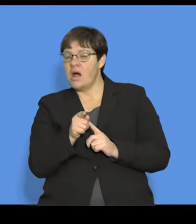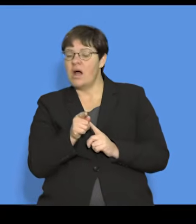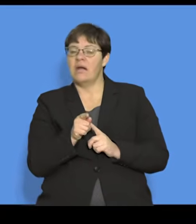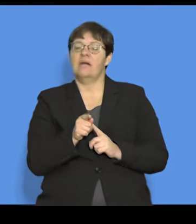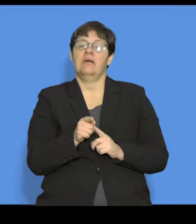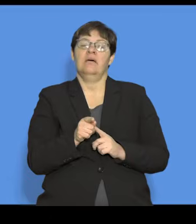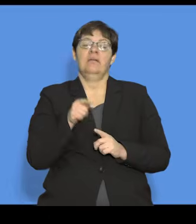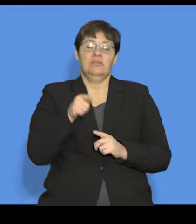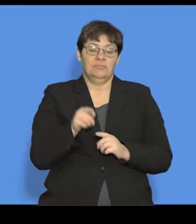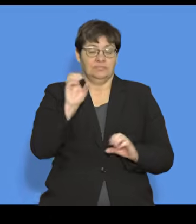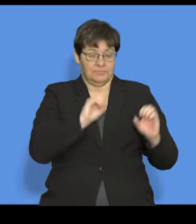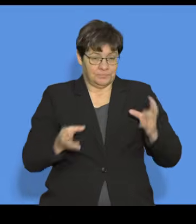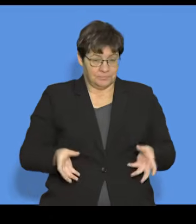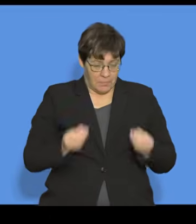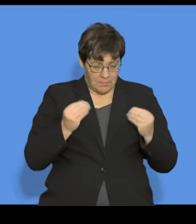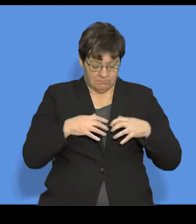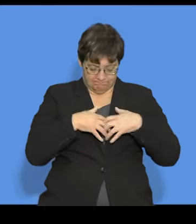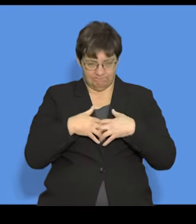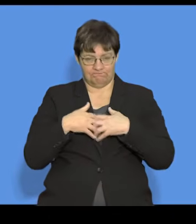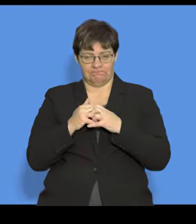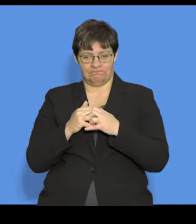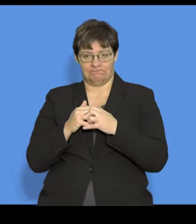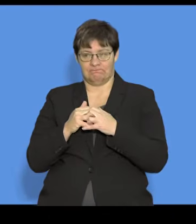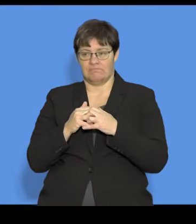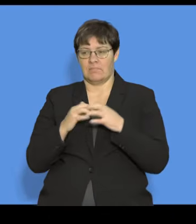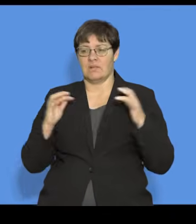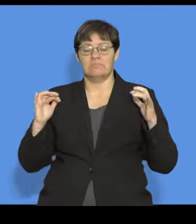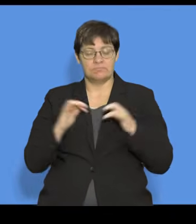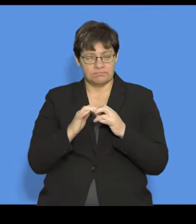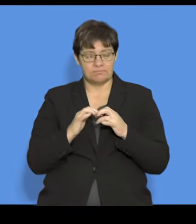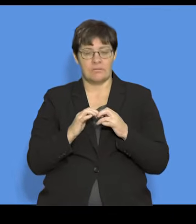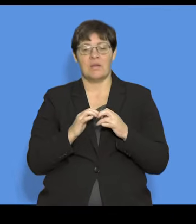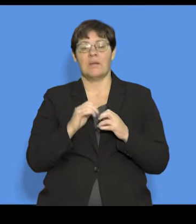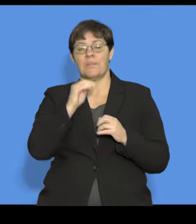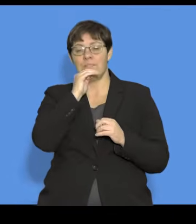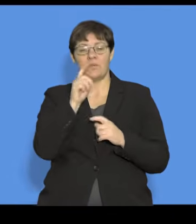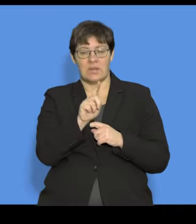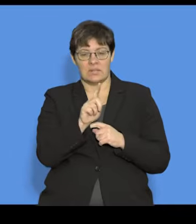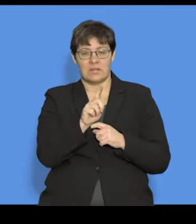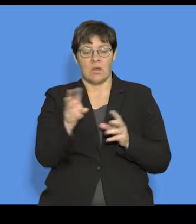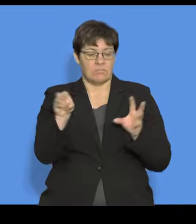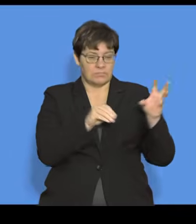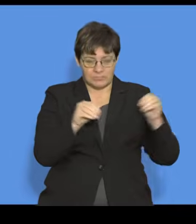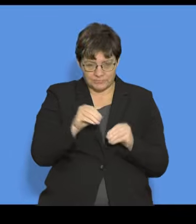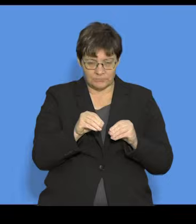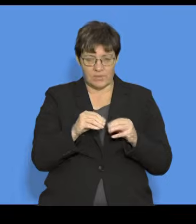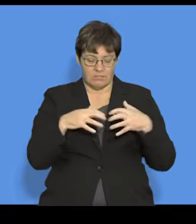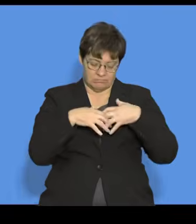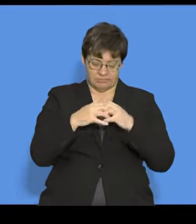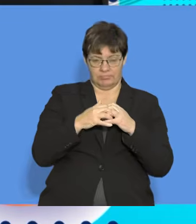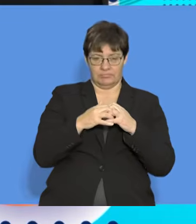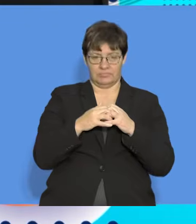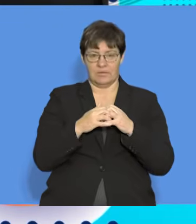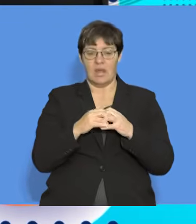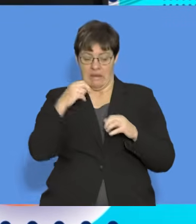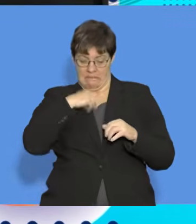cells, where they are then put together and assimilate. Assimilate essentially means to put together the building blocks based on